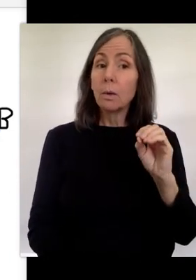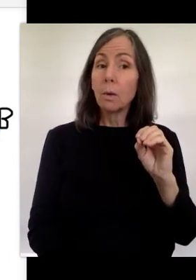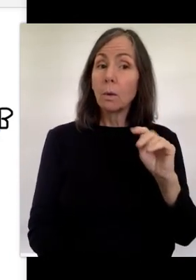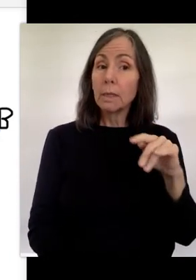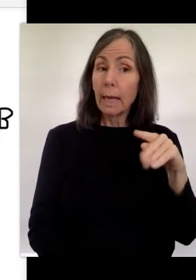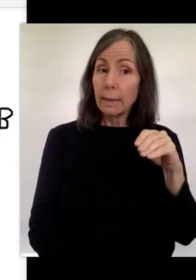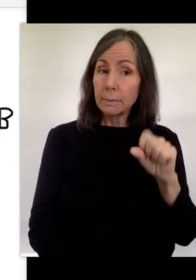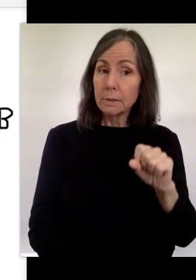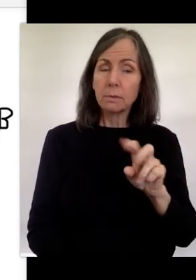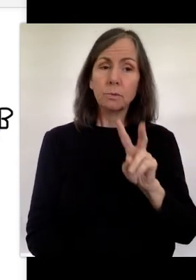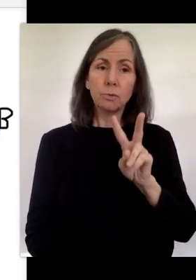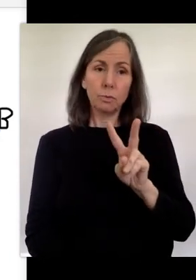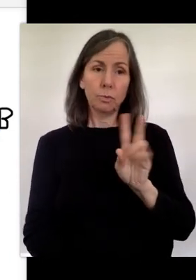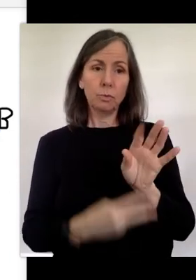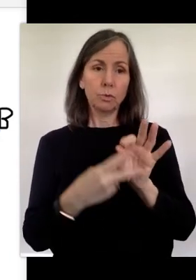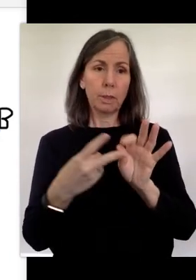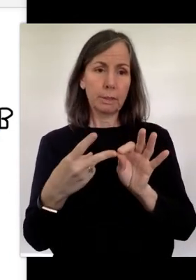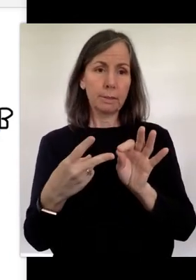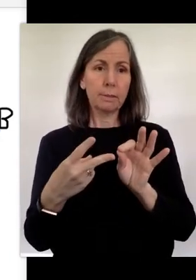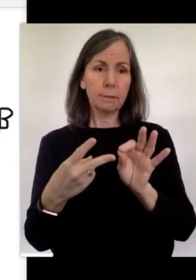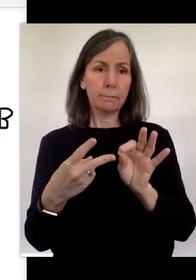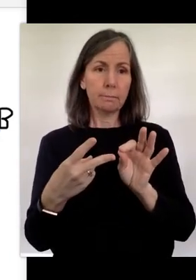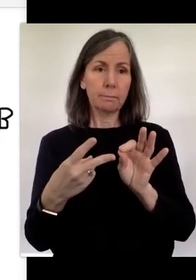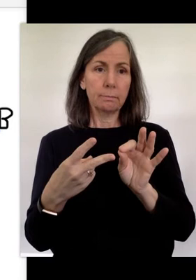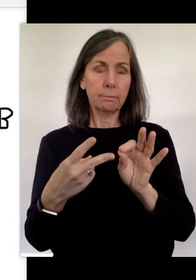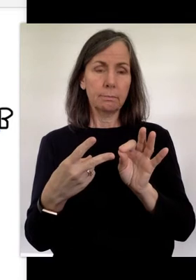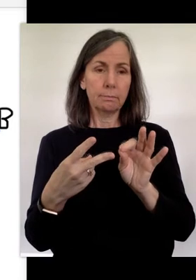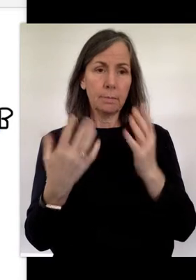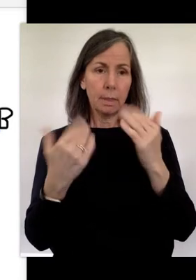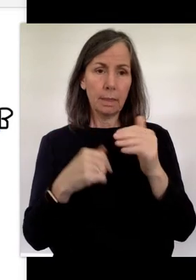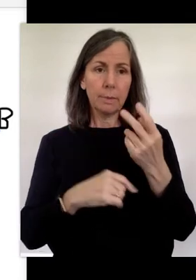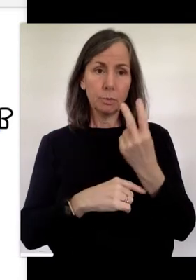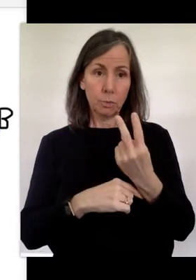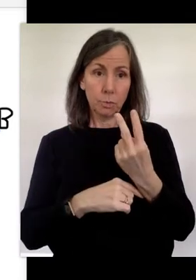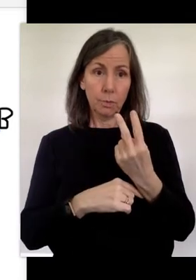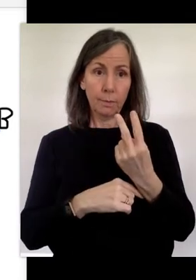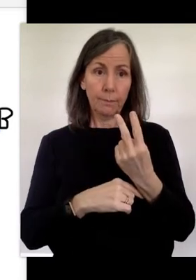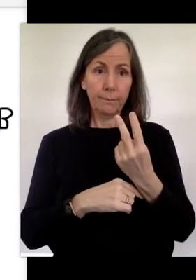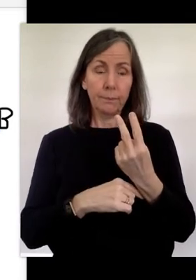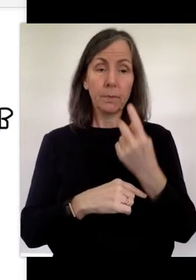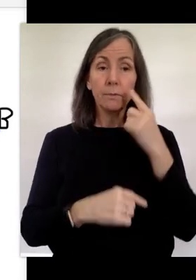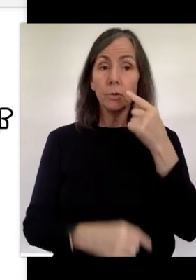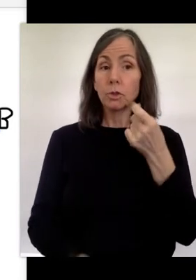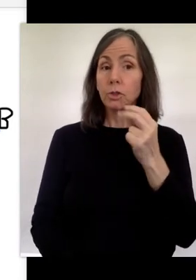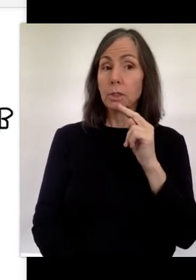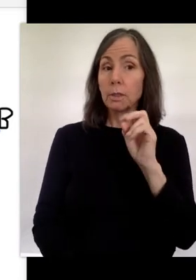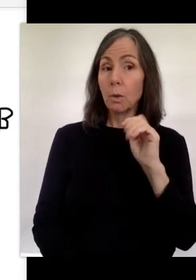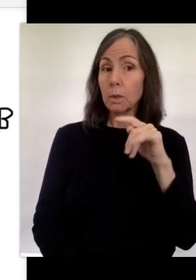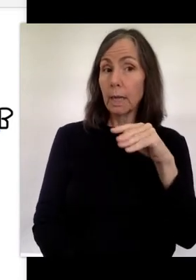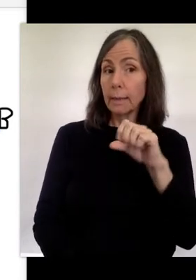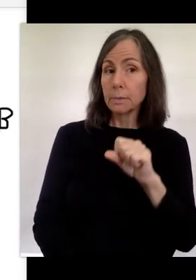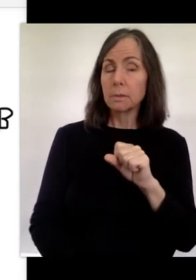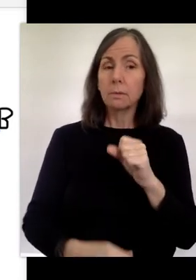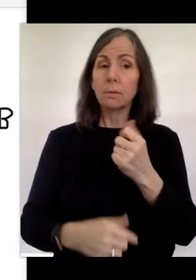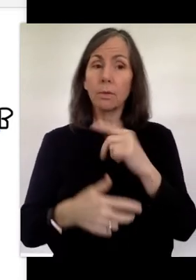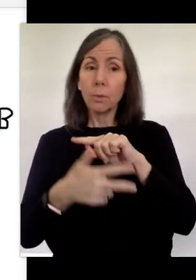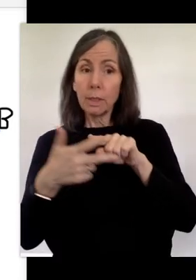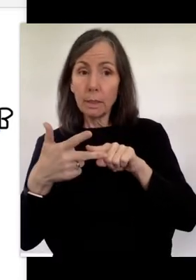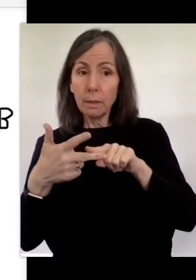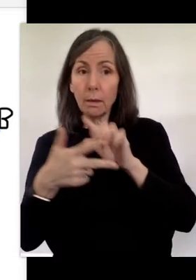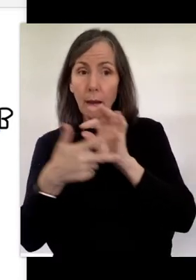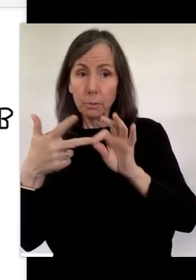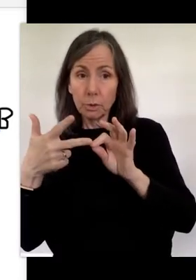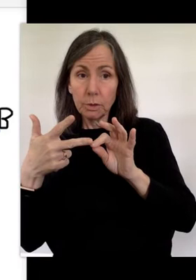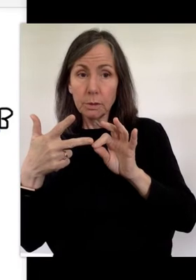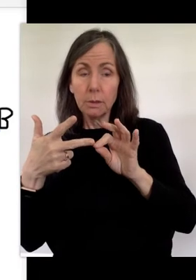2 choices. So to figure that out when you do this by yourself, you'll just look at the first sentence,